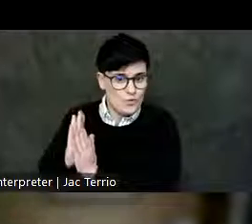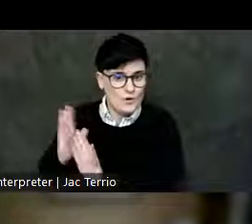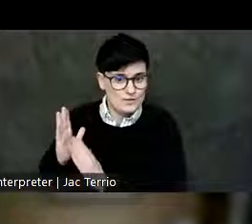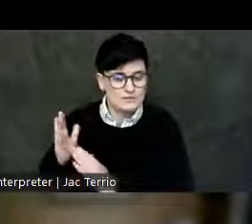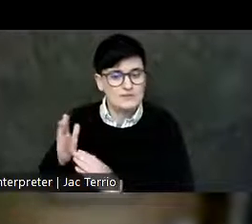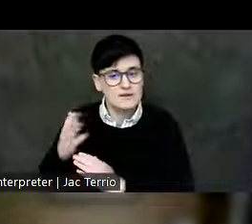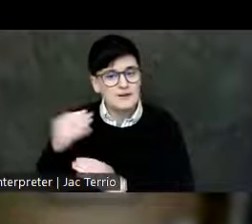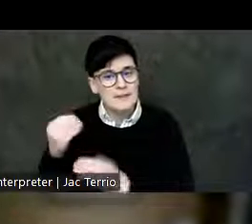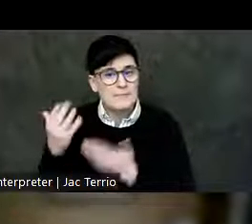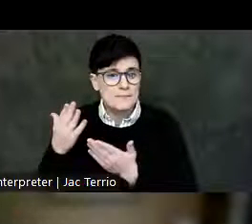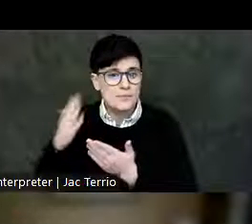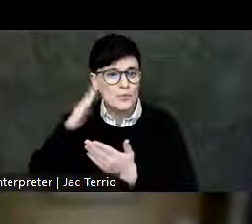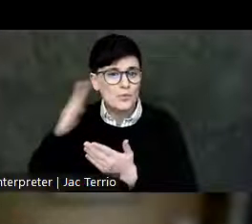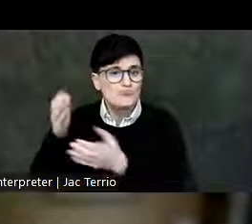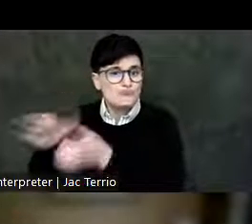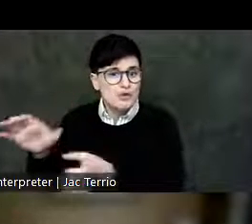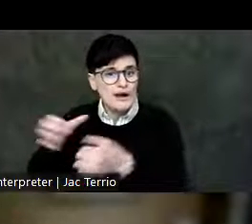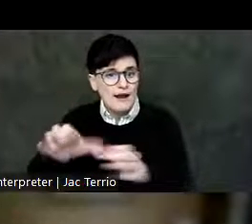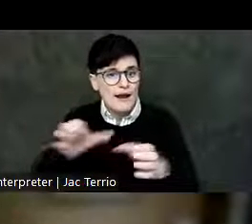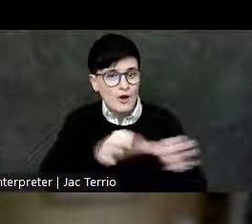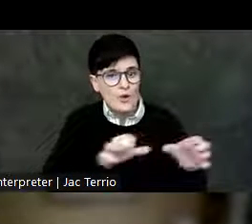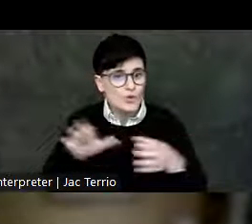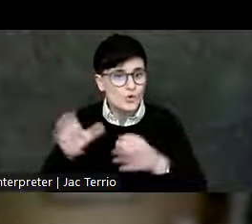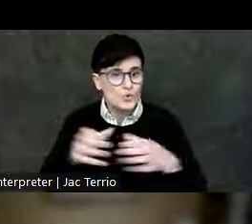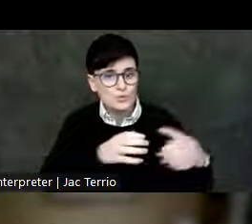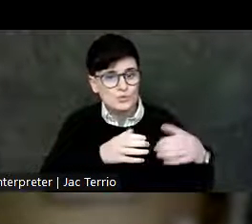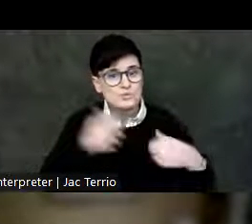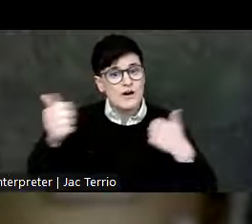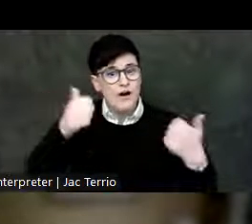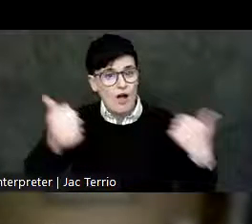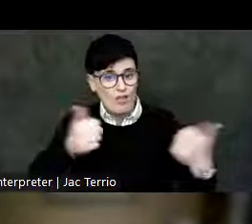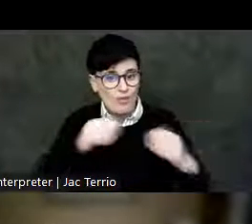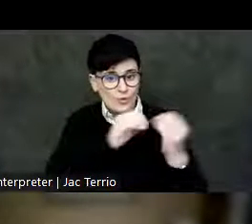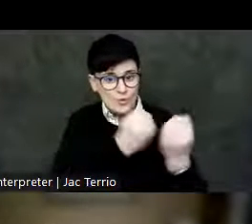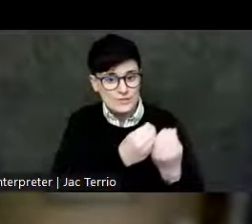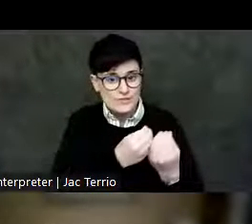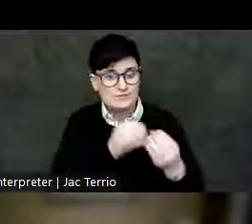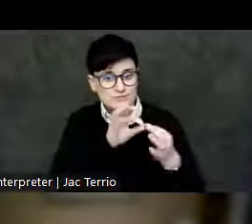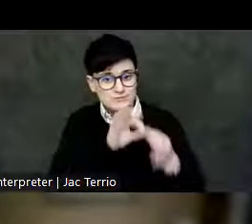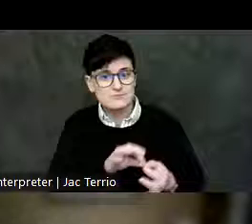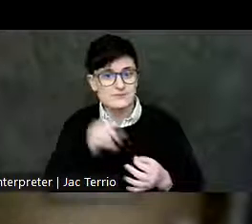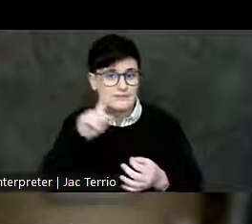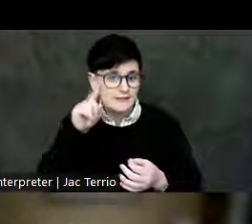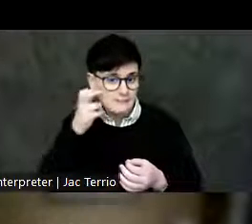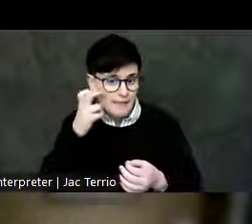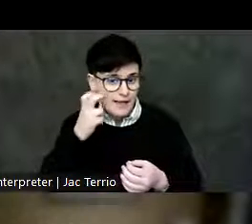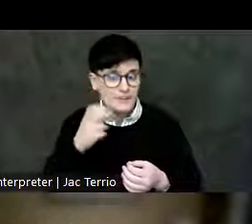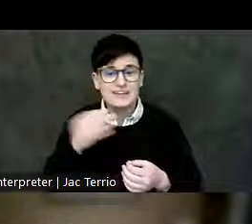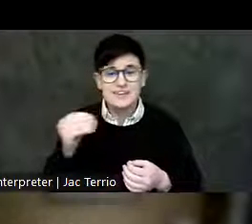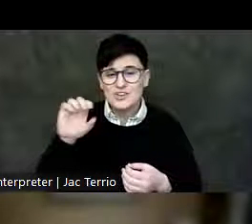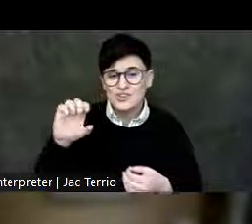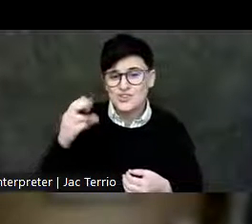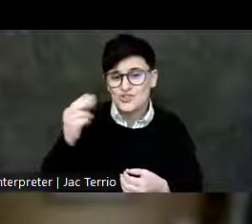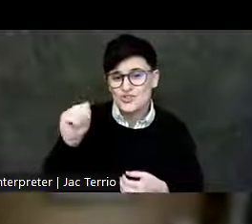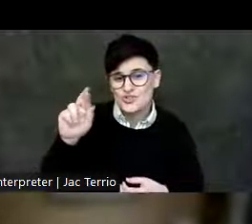groups that are affiliated with deafblind. So that would be great. The charge group, I think,